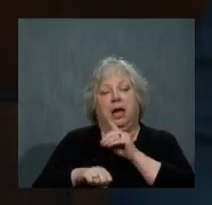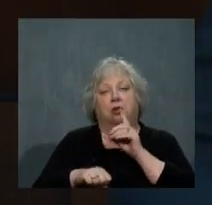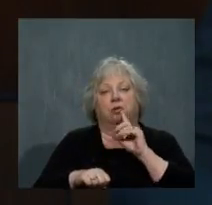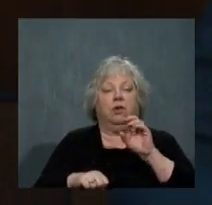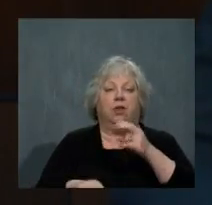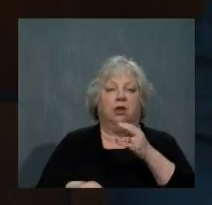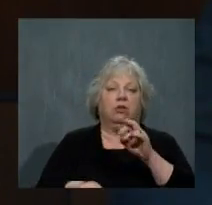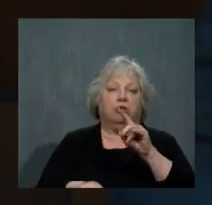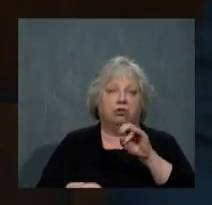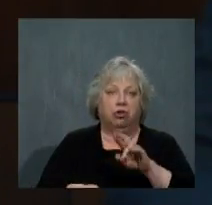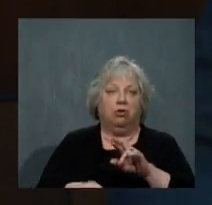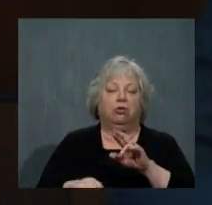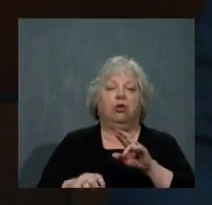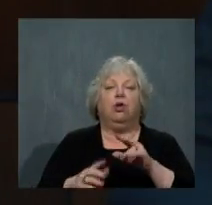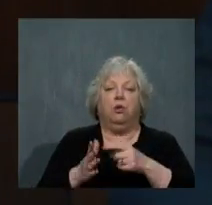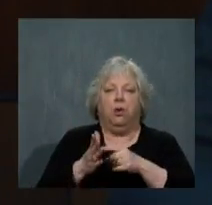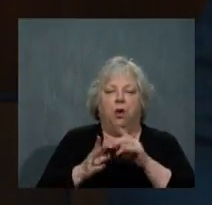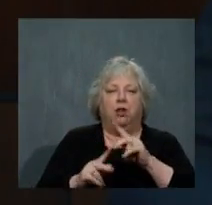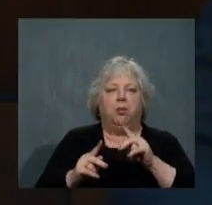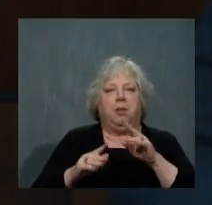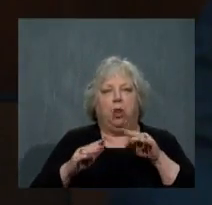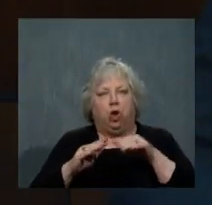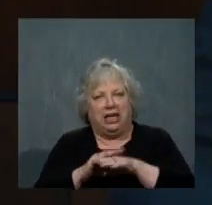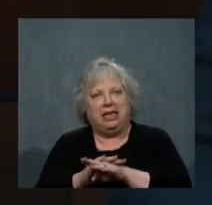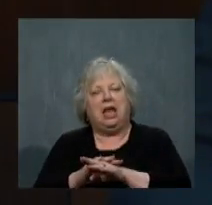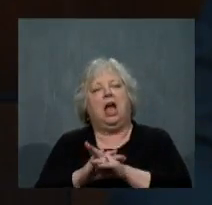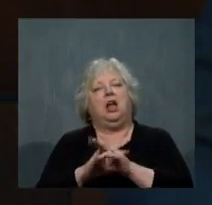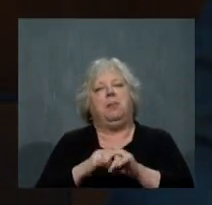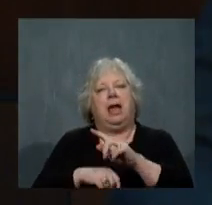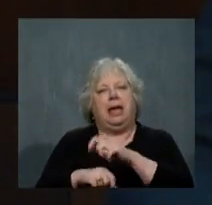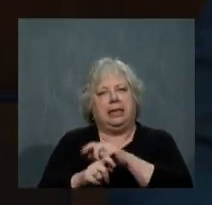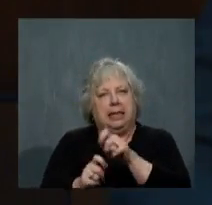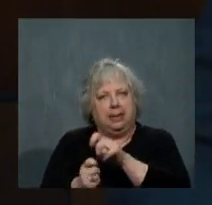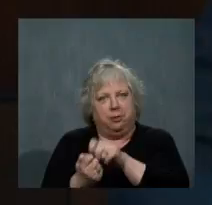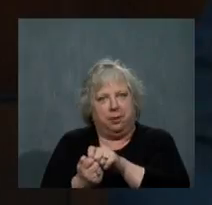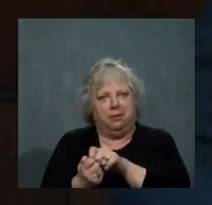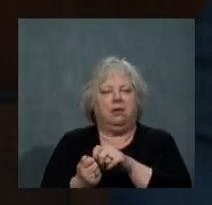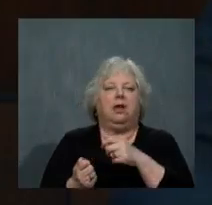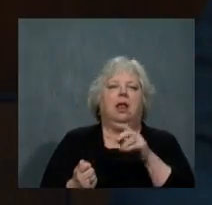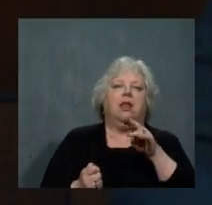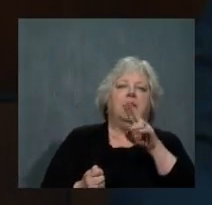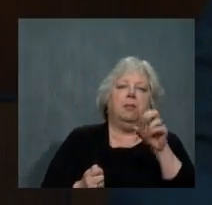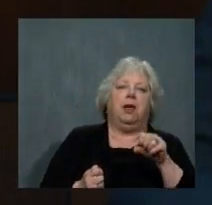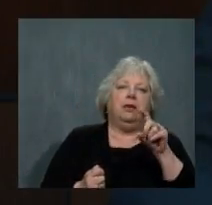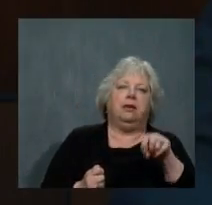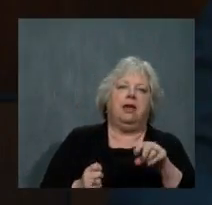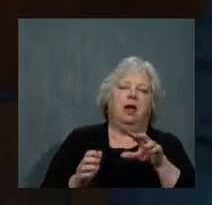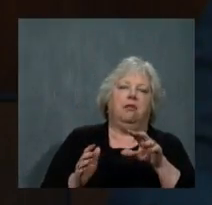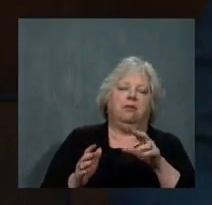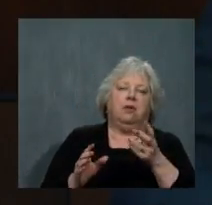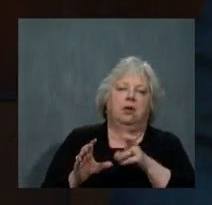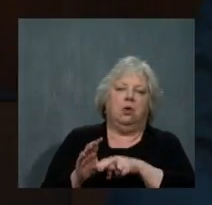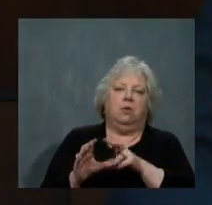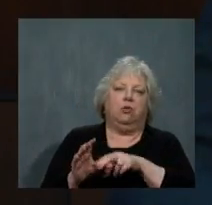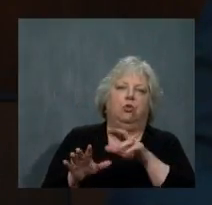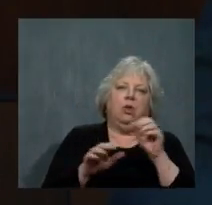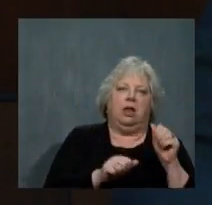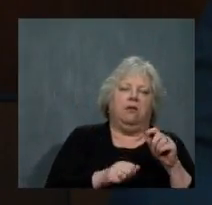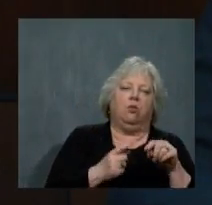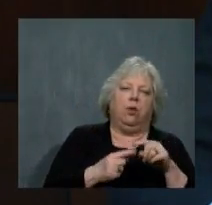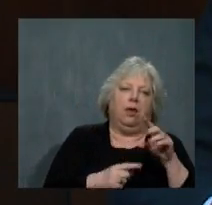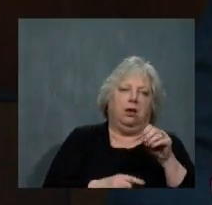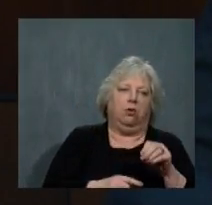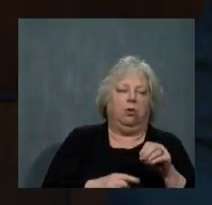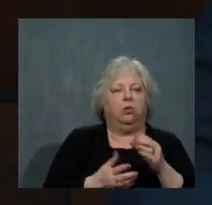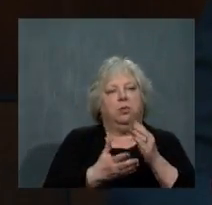shelters, which require that people be in by a certain time, we have to leave, the buses have to leave with those people when they do. And